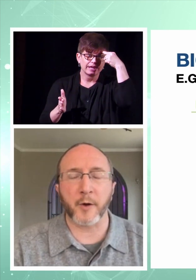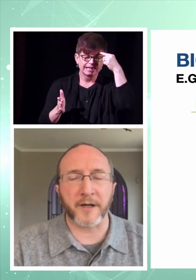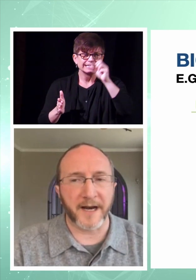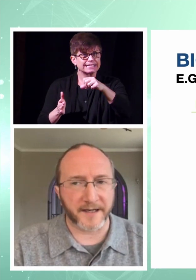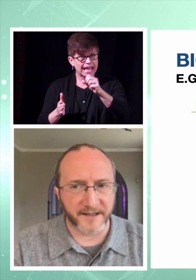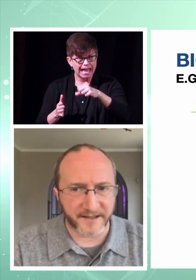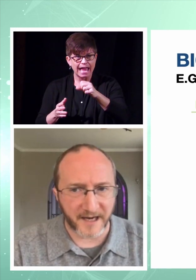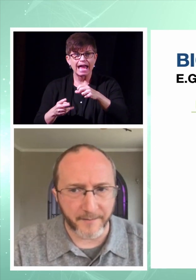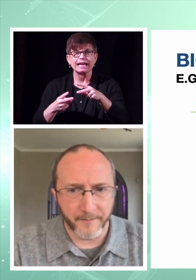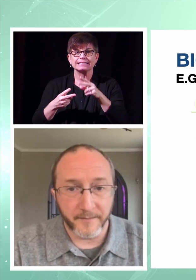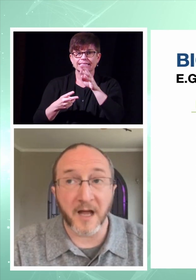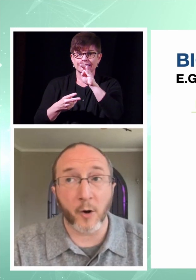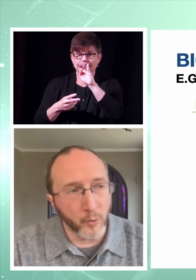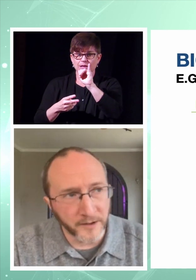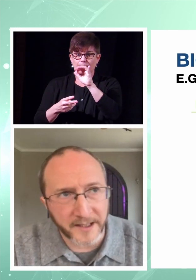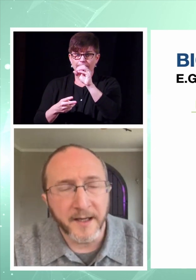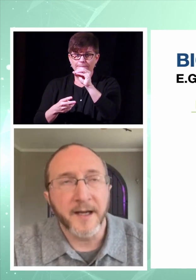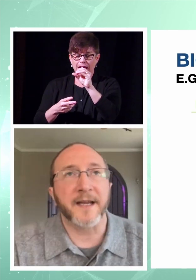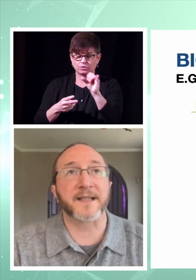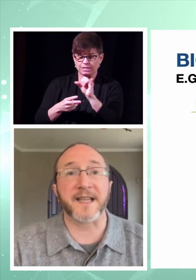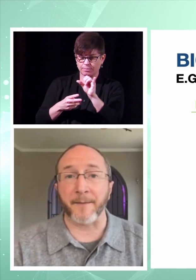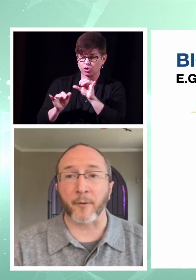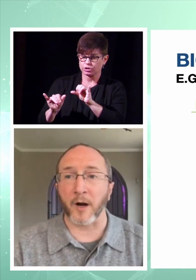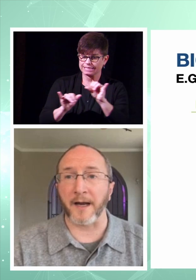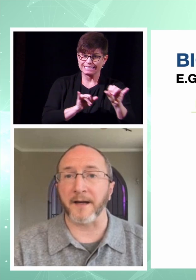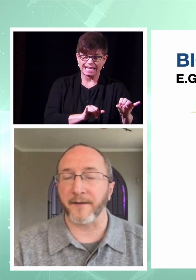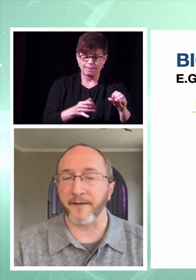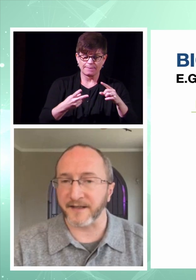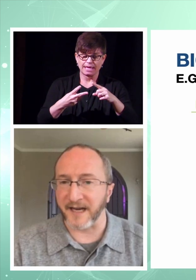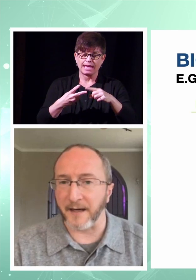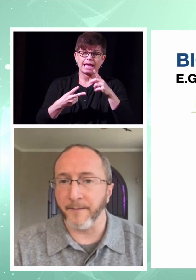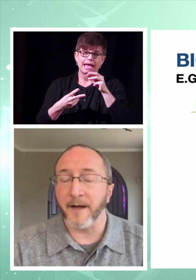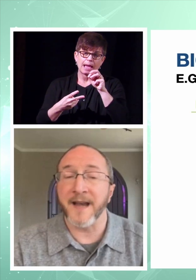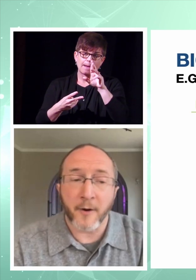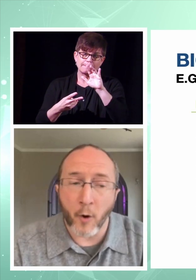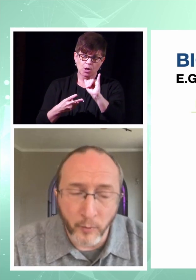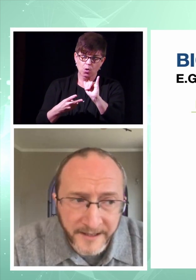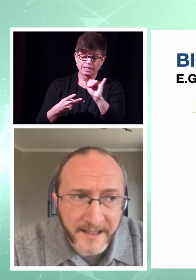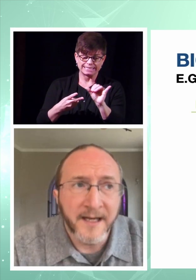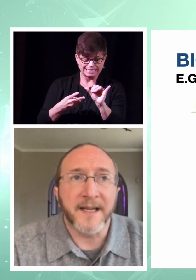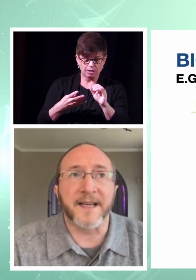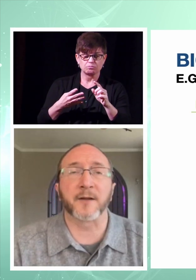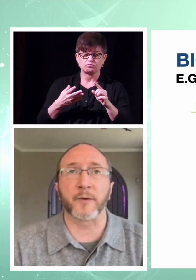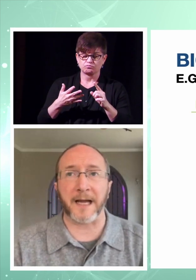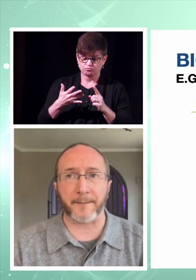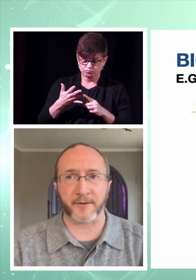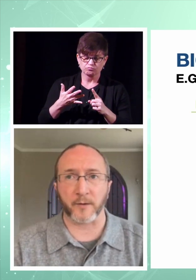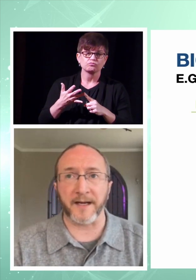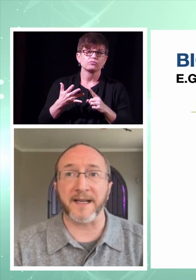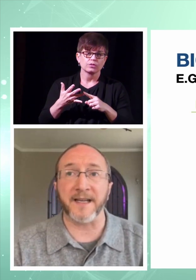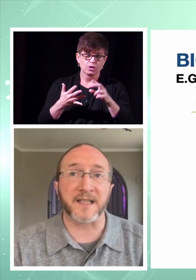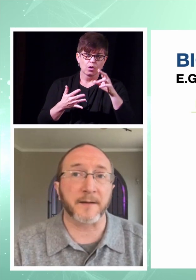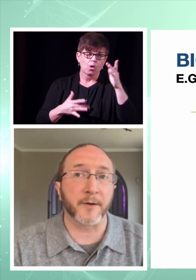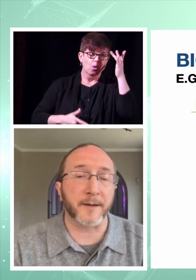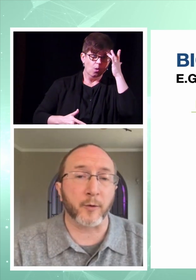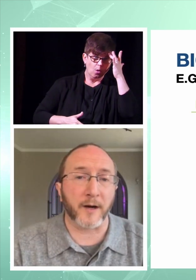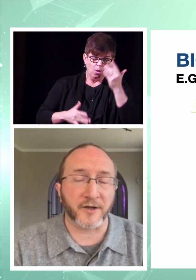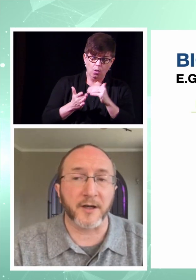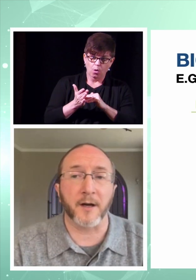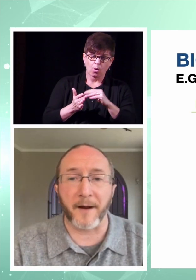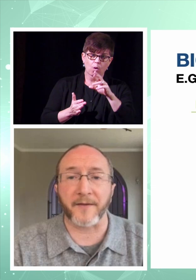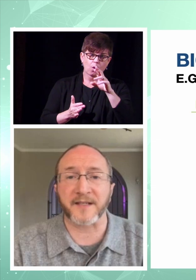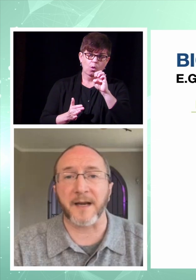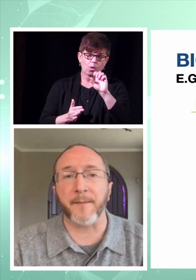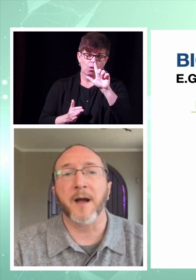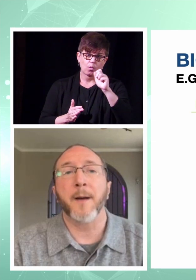the pharmacokinetics the same, not only is the MRI the same, not only is the relapse rate and disability